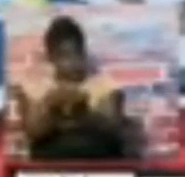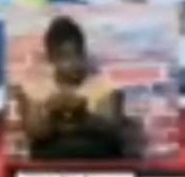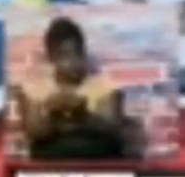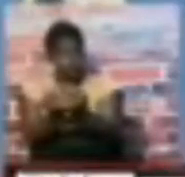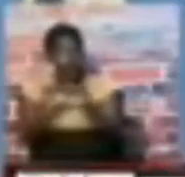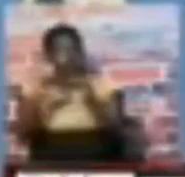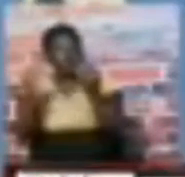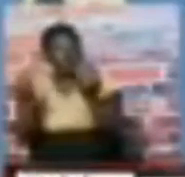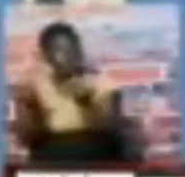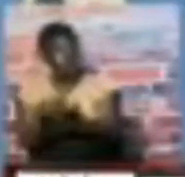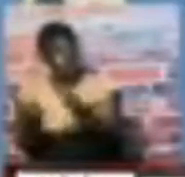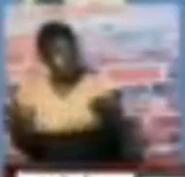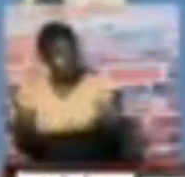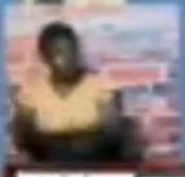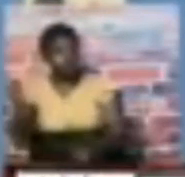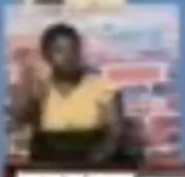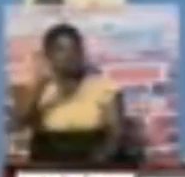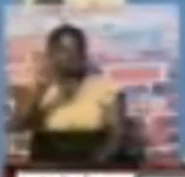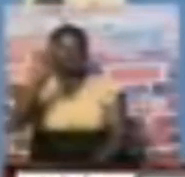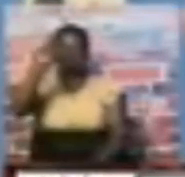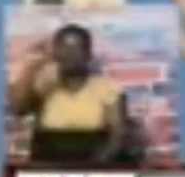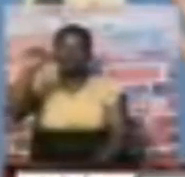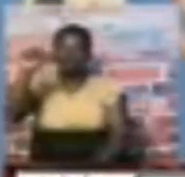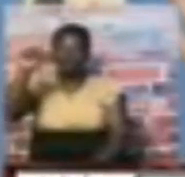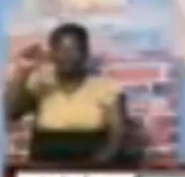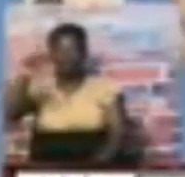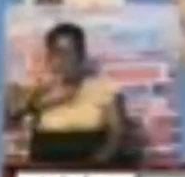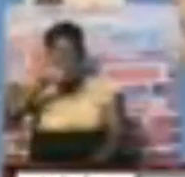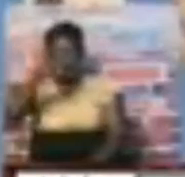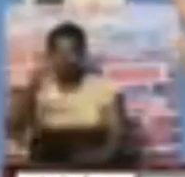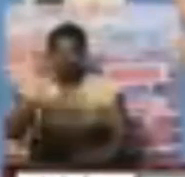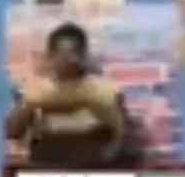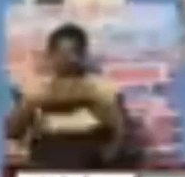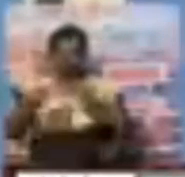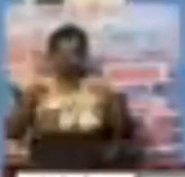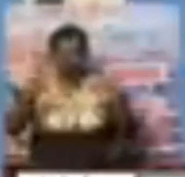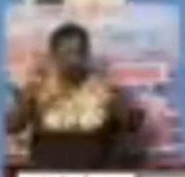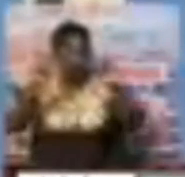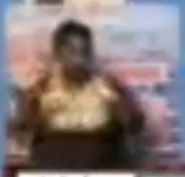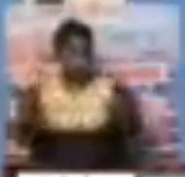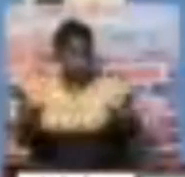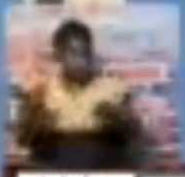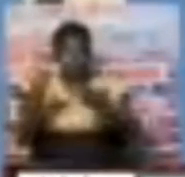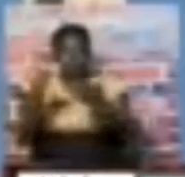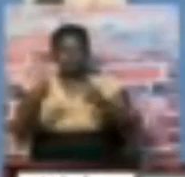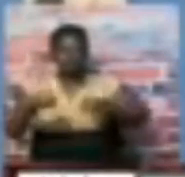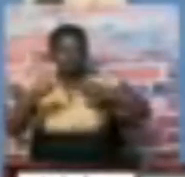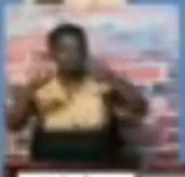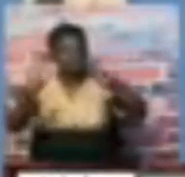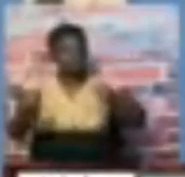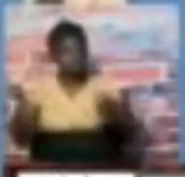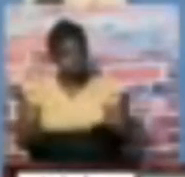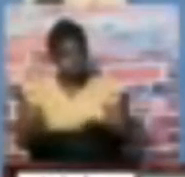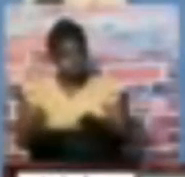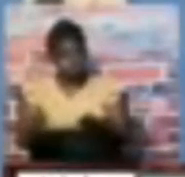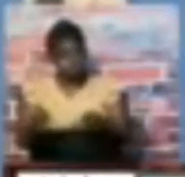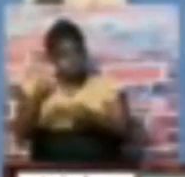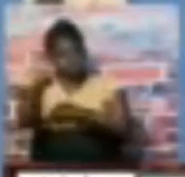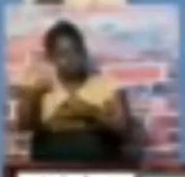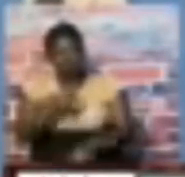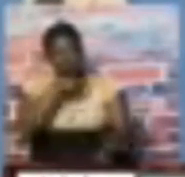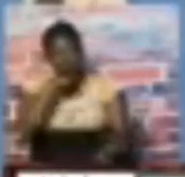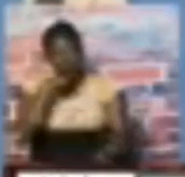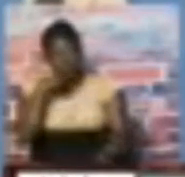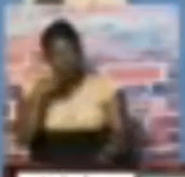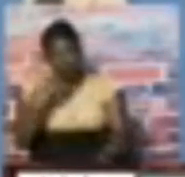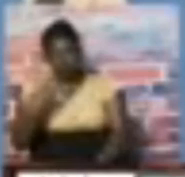communal gyms. Saunas, all those will not open because they cannot keep the social